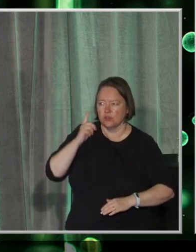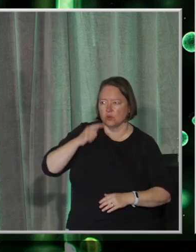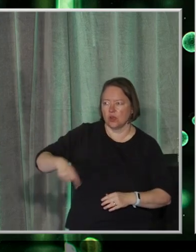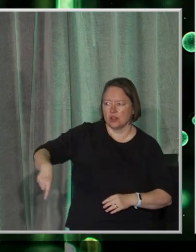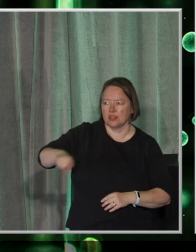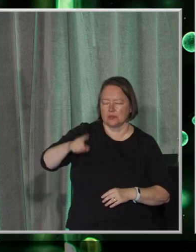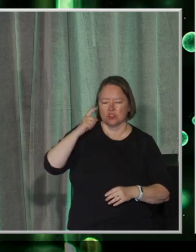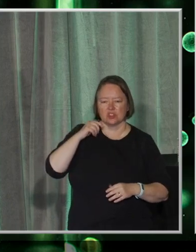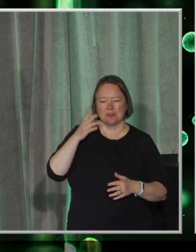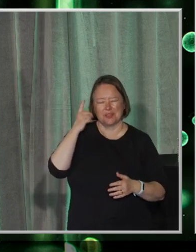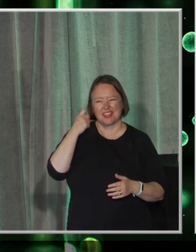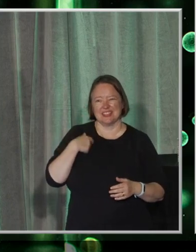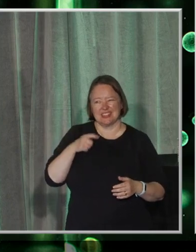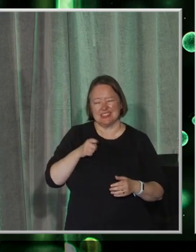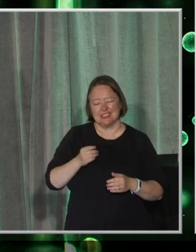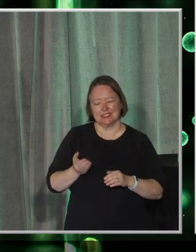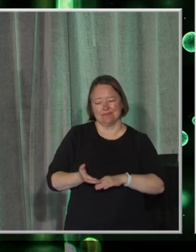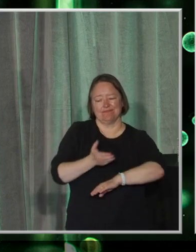which up to date, they're living there.